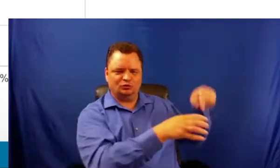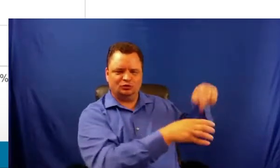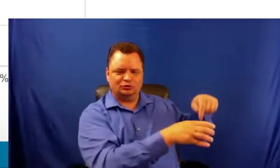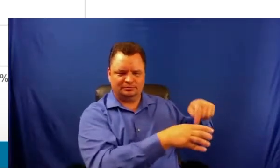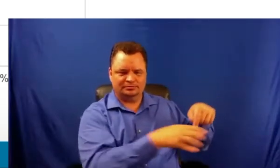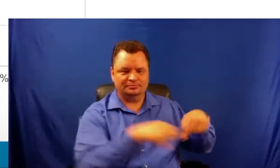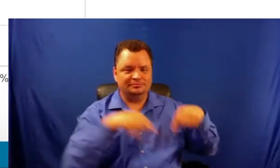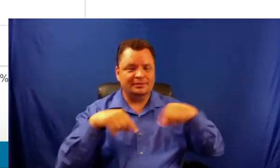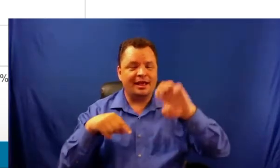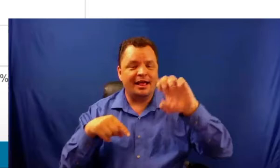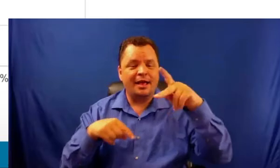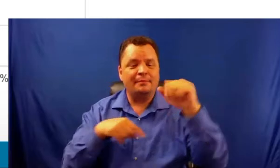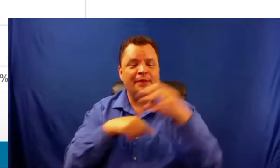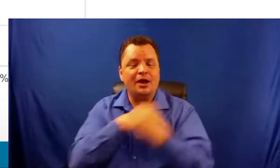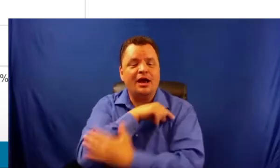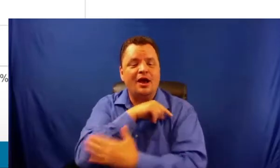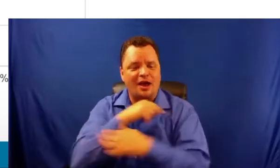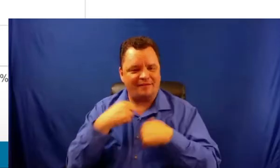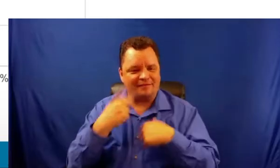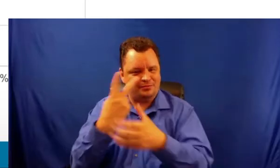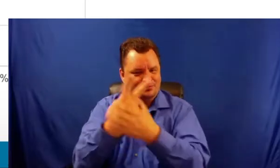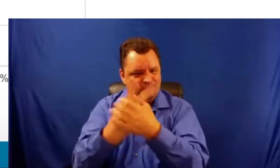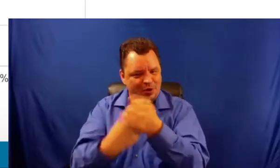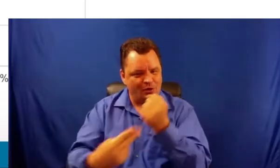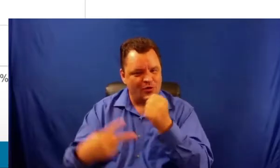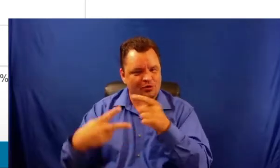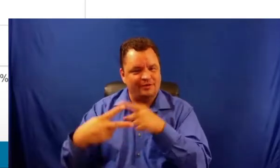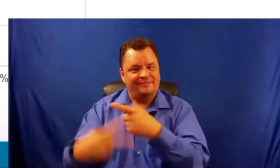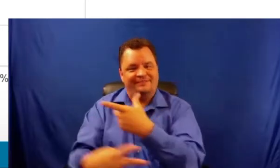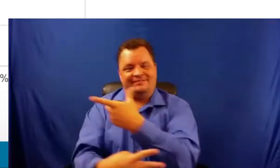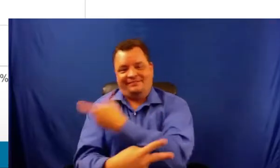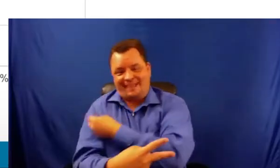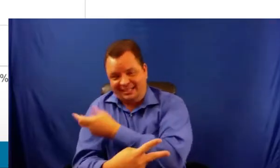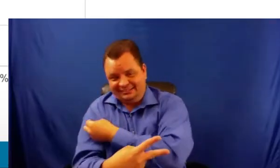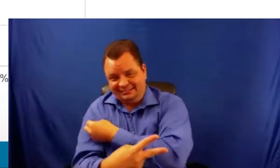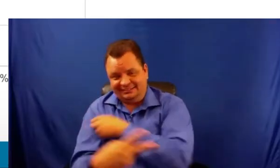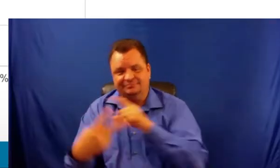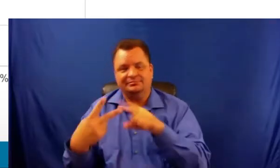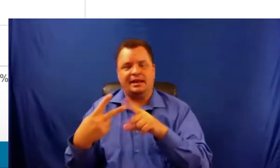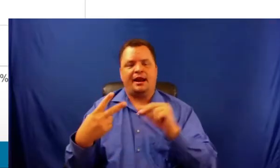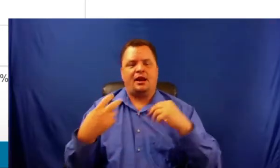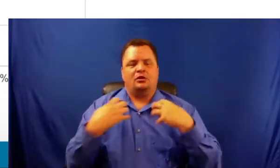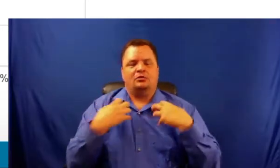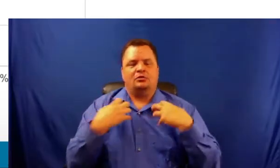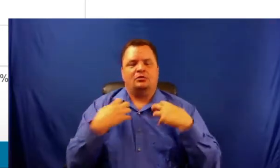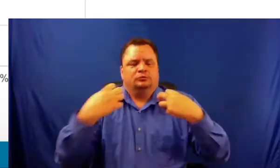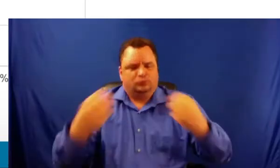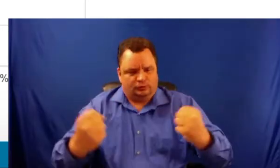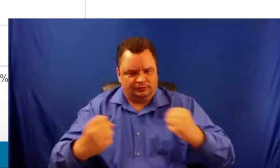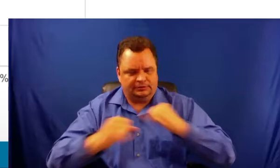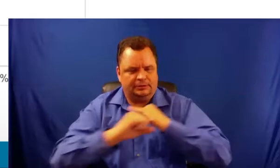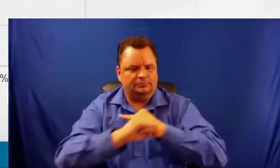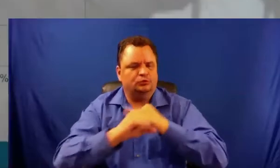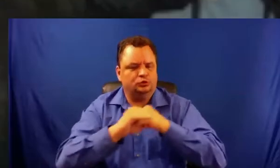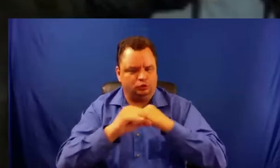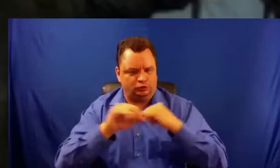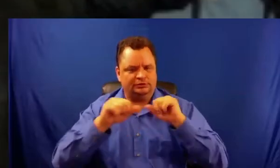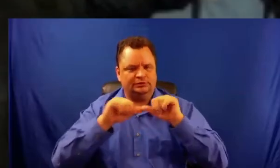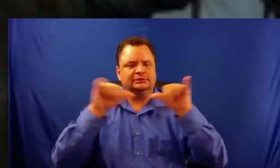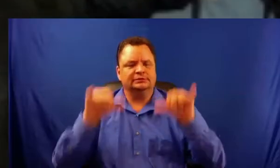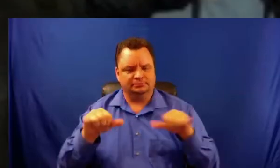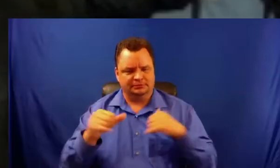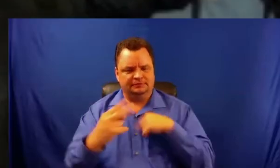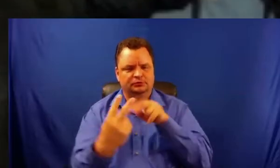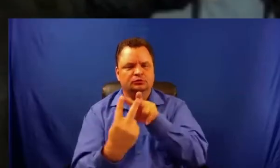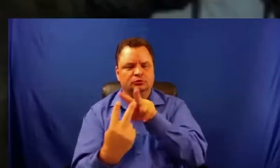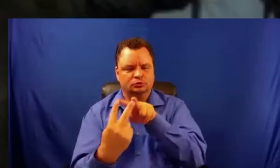immunities, belongs exactly where we are. But that's a fantastic question. Let me just follow up on that. Yeah. And do you think there's also a possibility